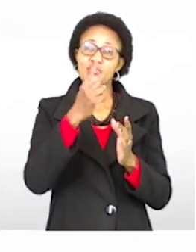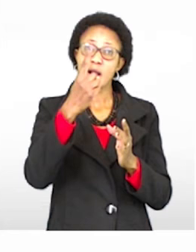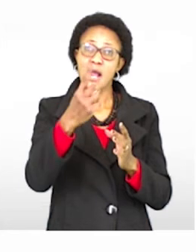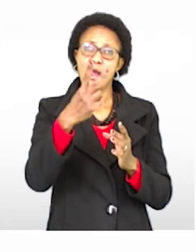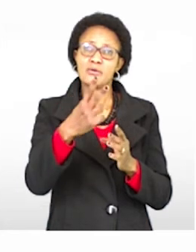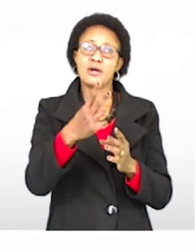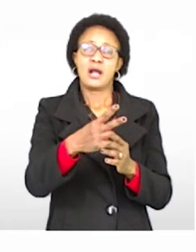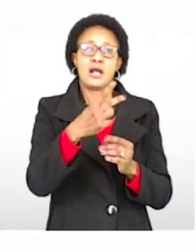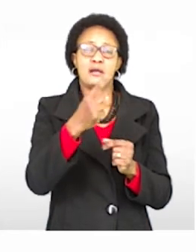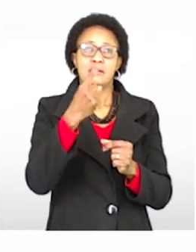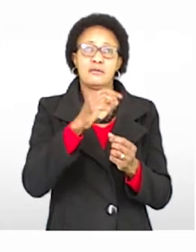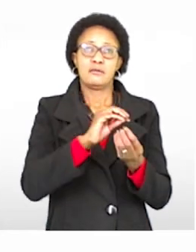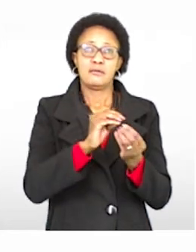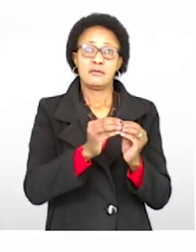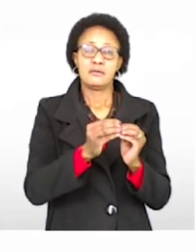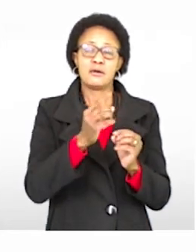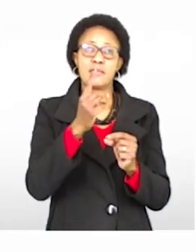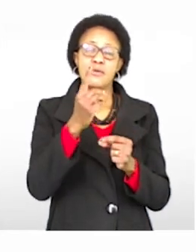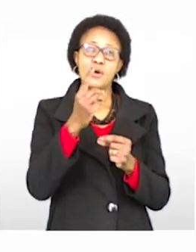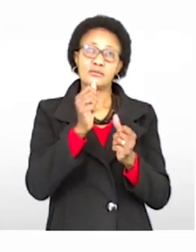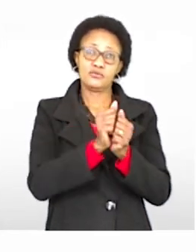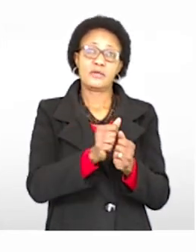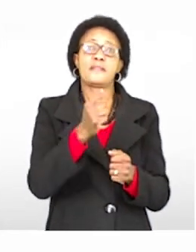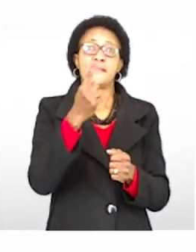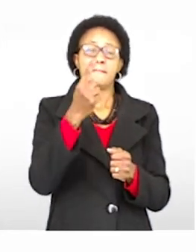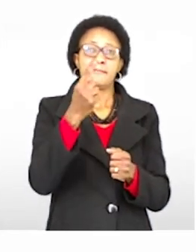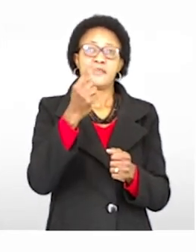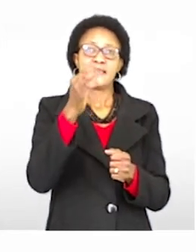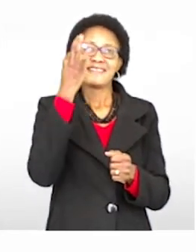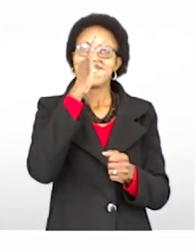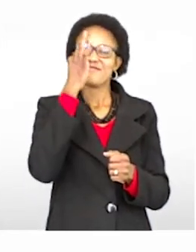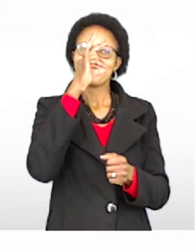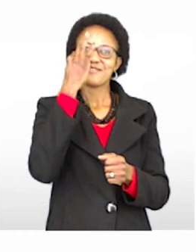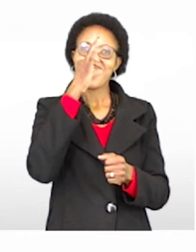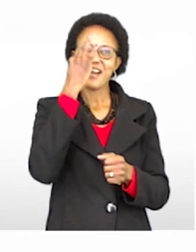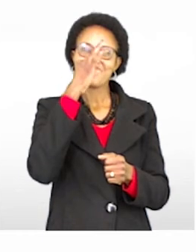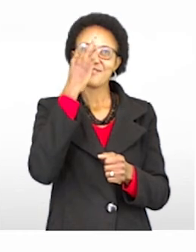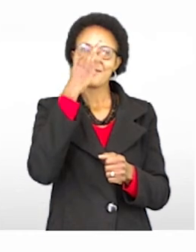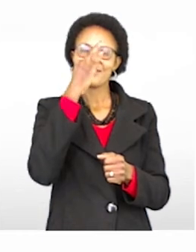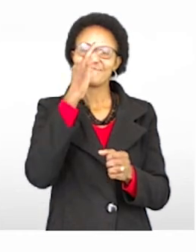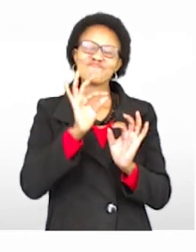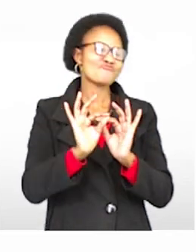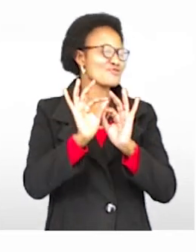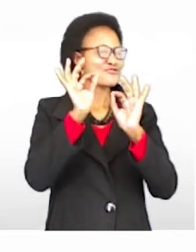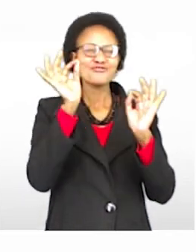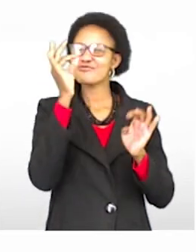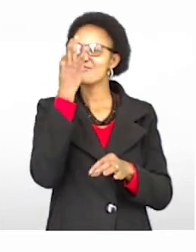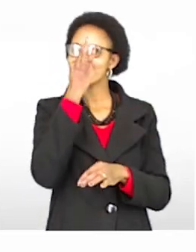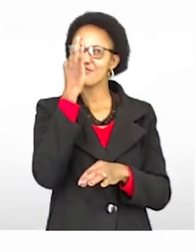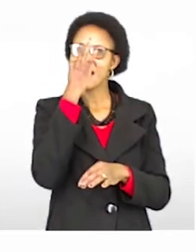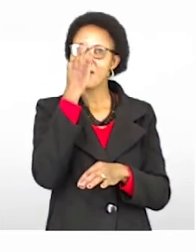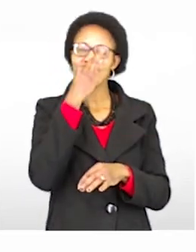Let's do number 1 together, the flowers. Flowers are so beautiful, and I hope